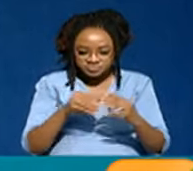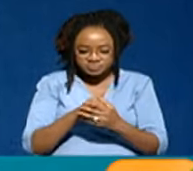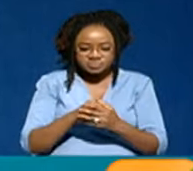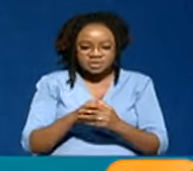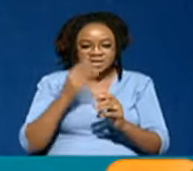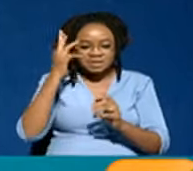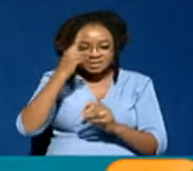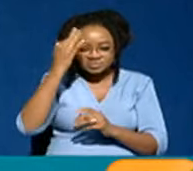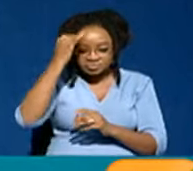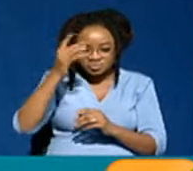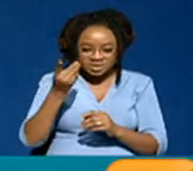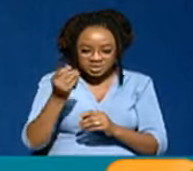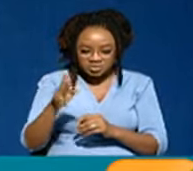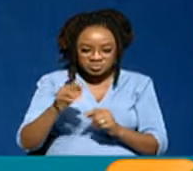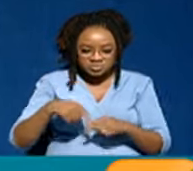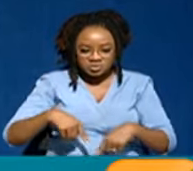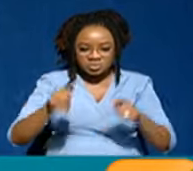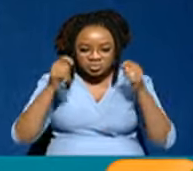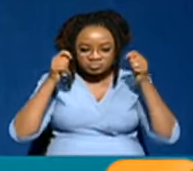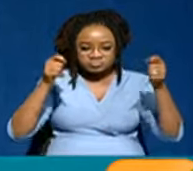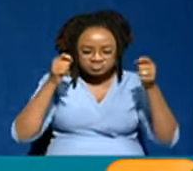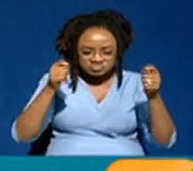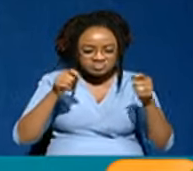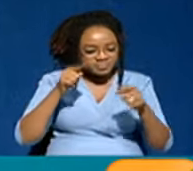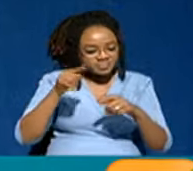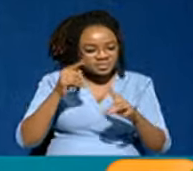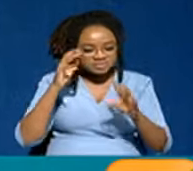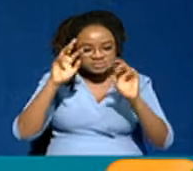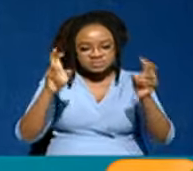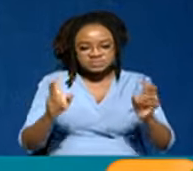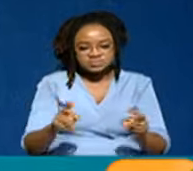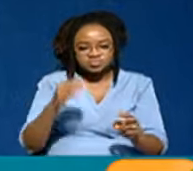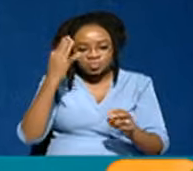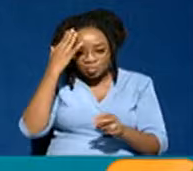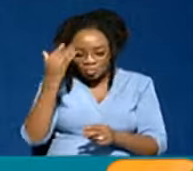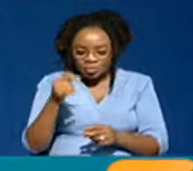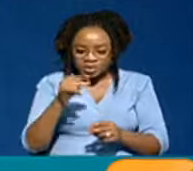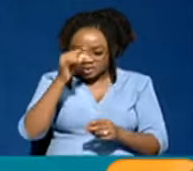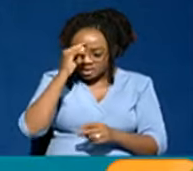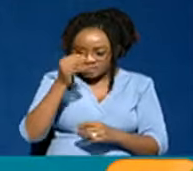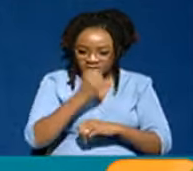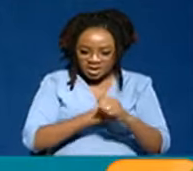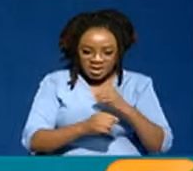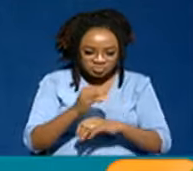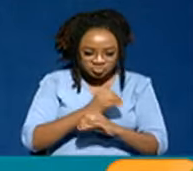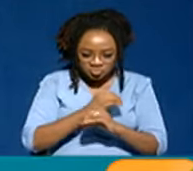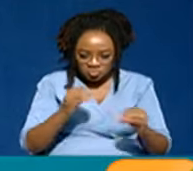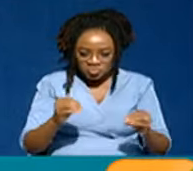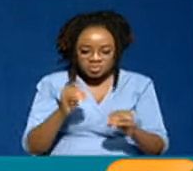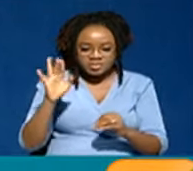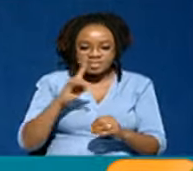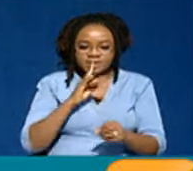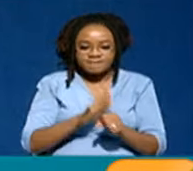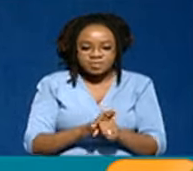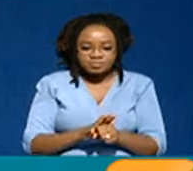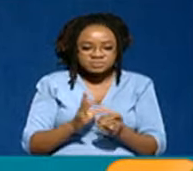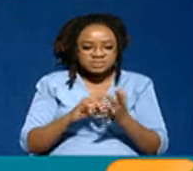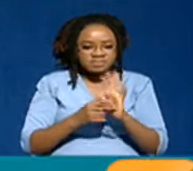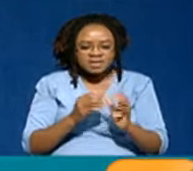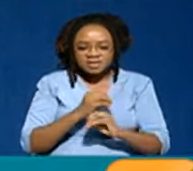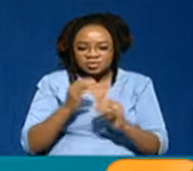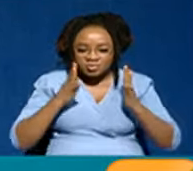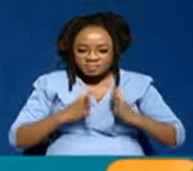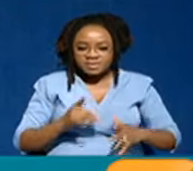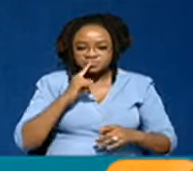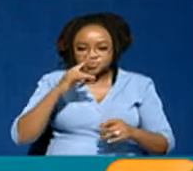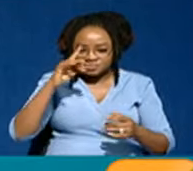on strike, it is purely because the government has not taken action to their commitments. Okay. Therefore, there's nobody who can believe somebody